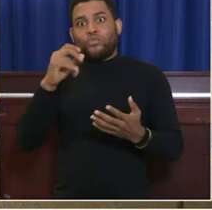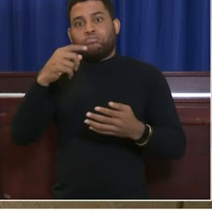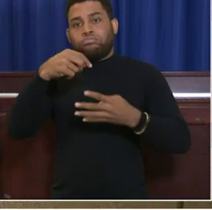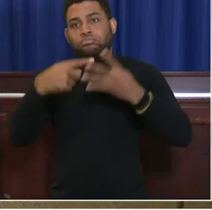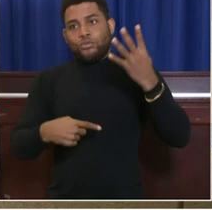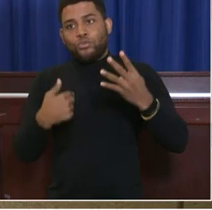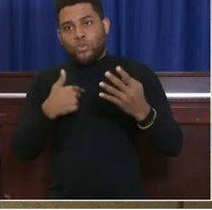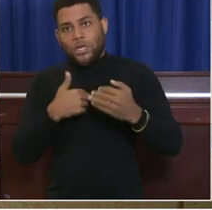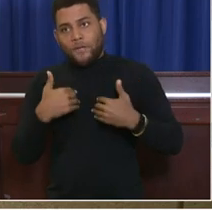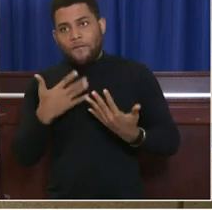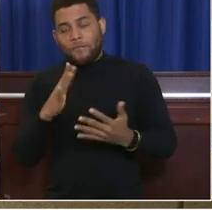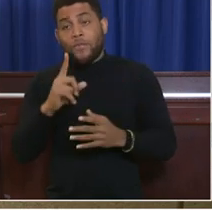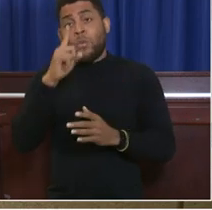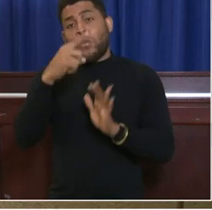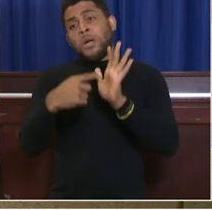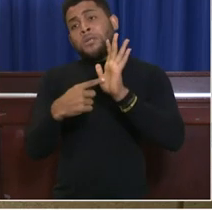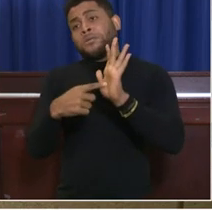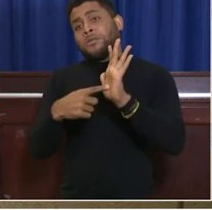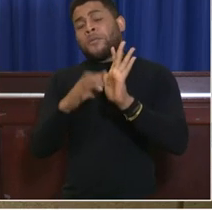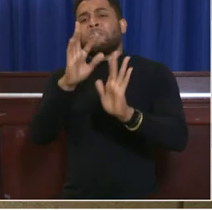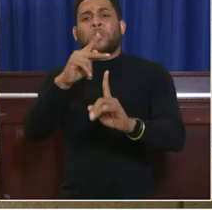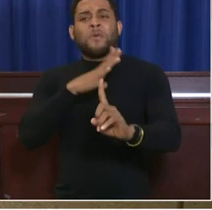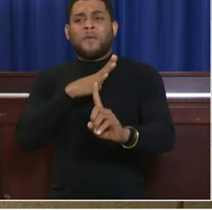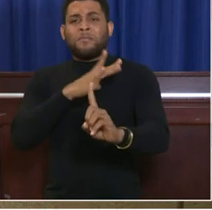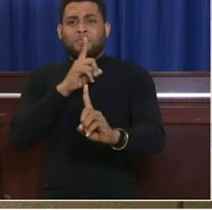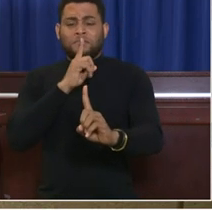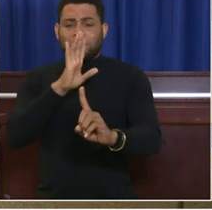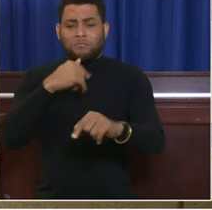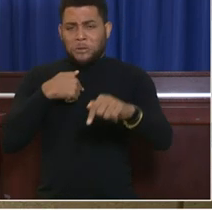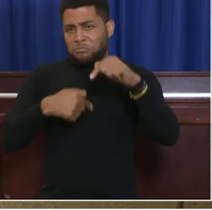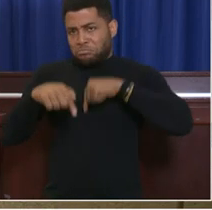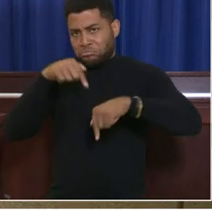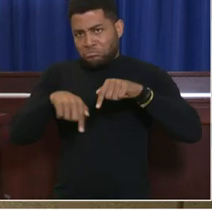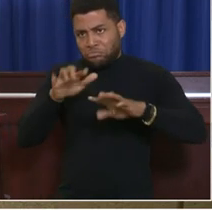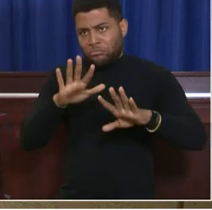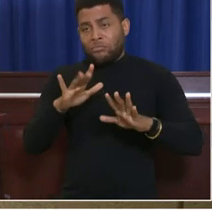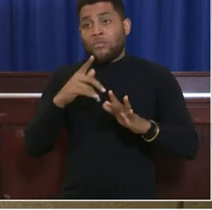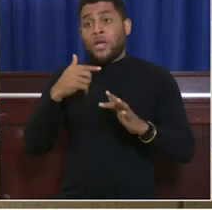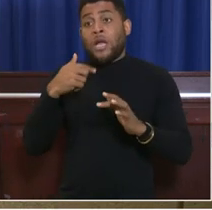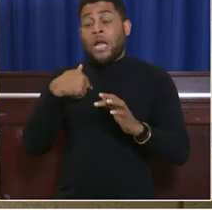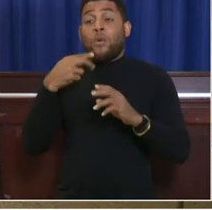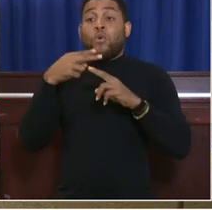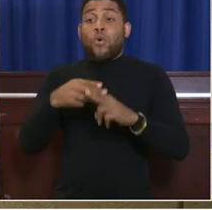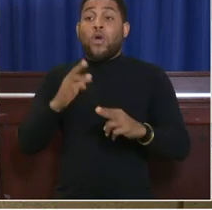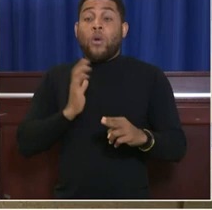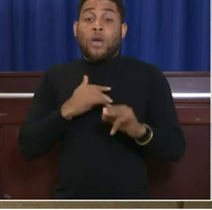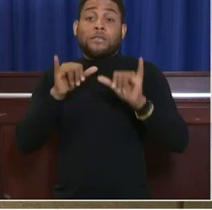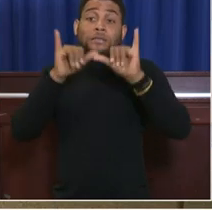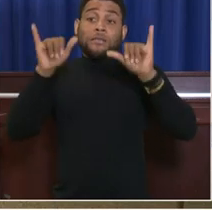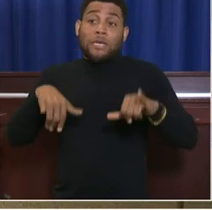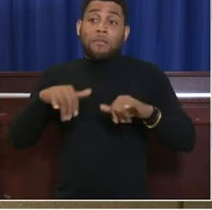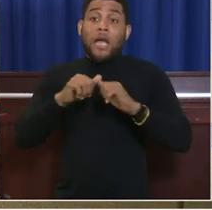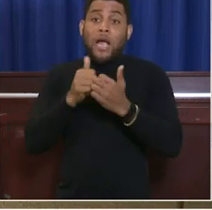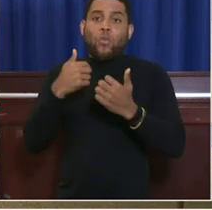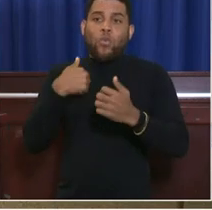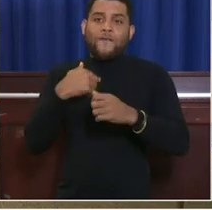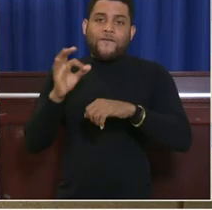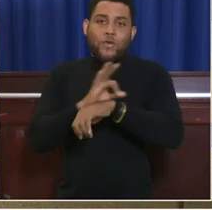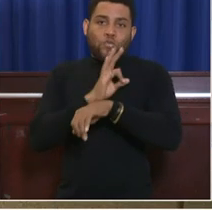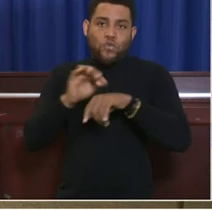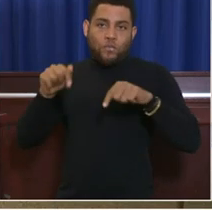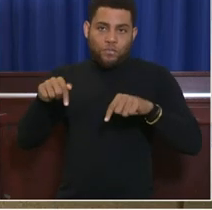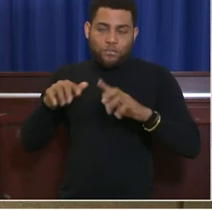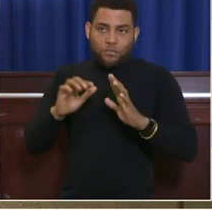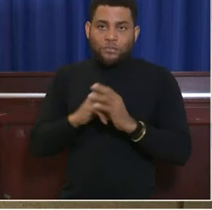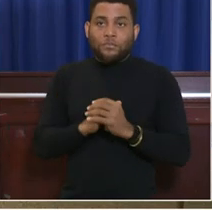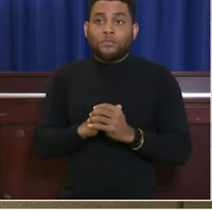and let me take a step back and talk about how our system is currently functioning. So our most common charge for an individual who is illegally carrying a firearm is carrying